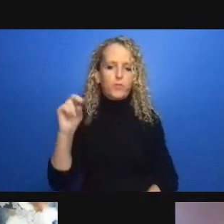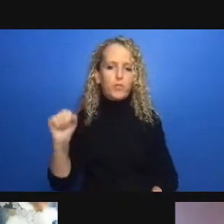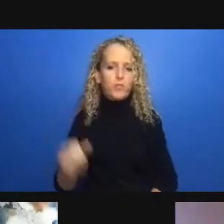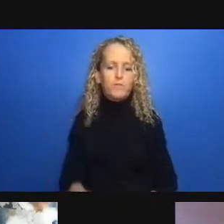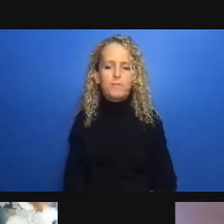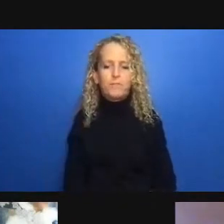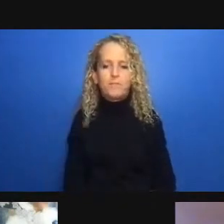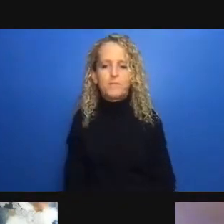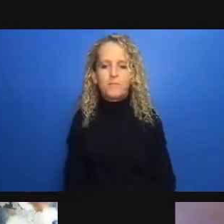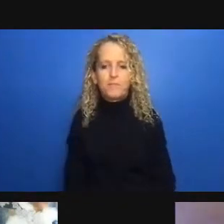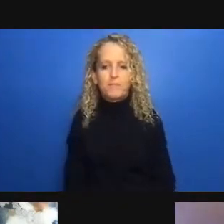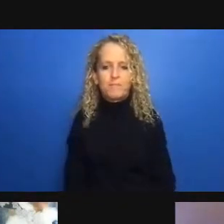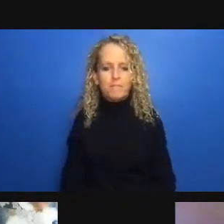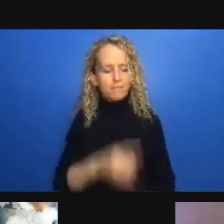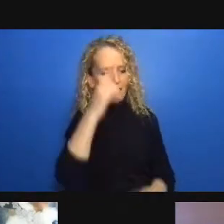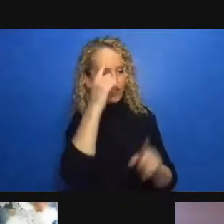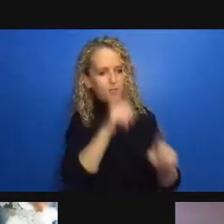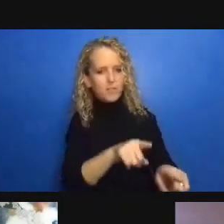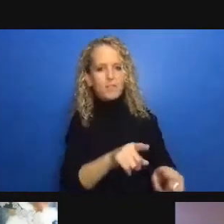I will take that on.